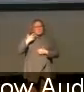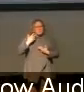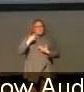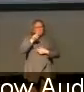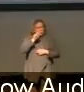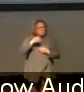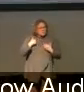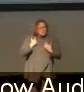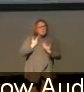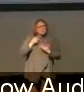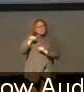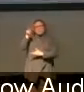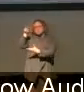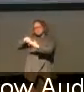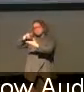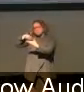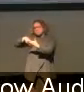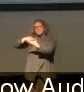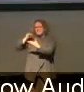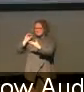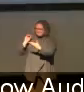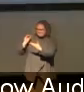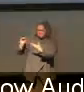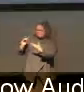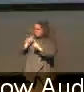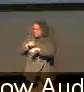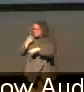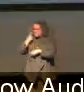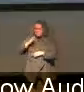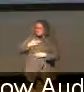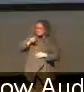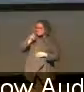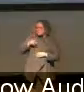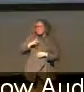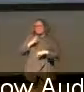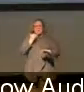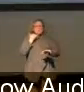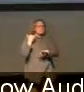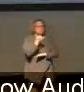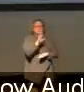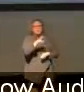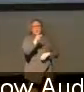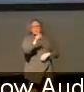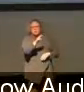what you're looking for, please reach out to your leader or to your HR business partner.